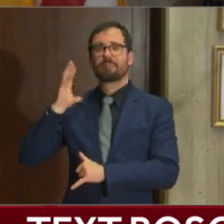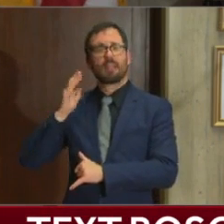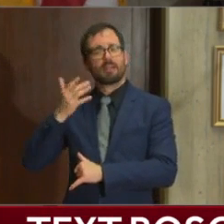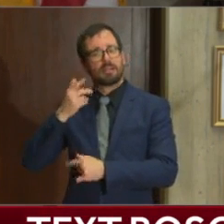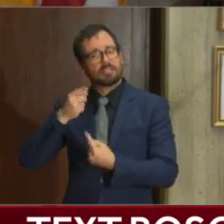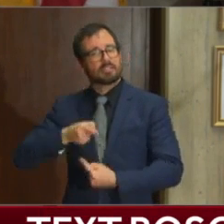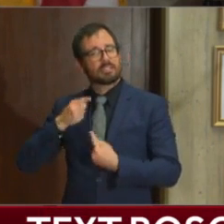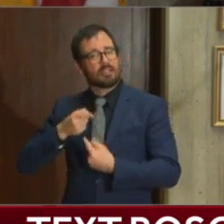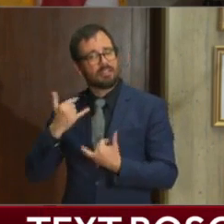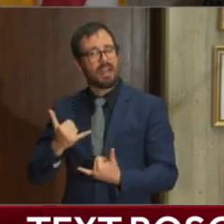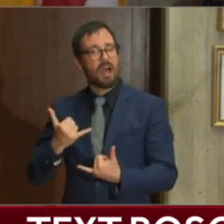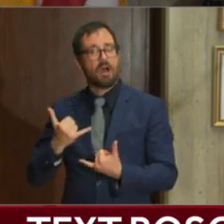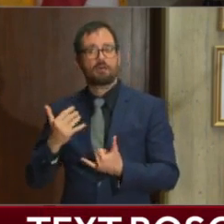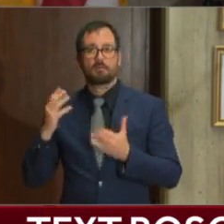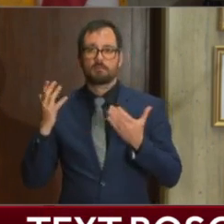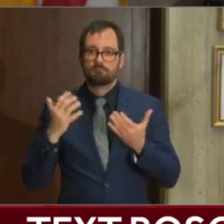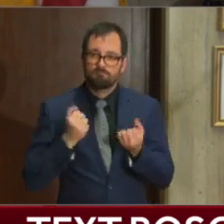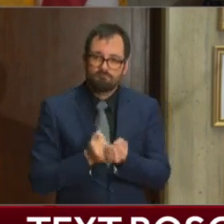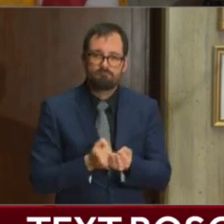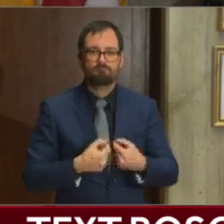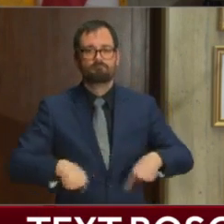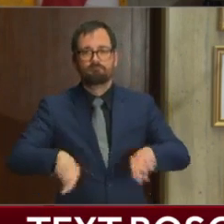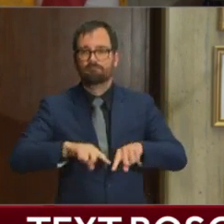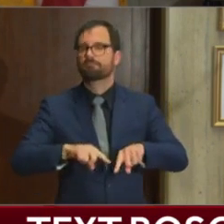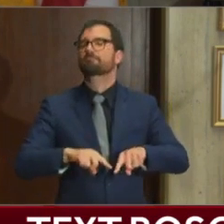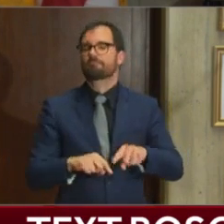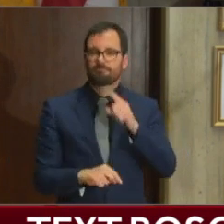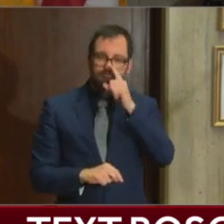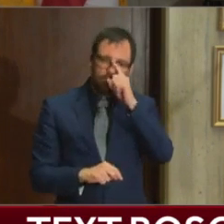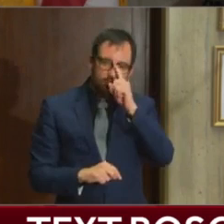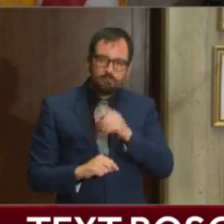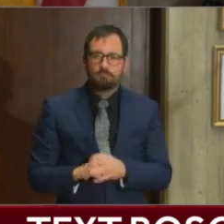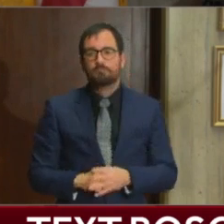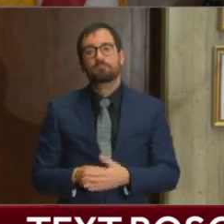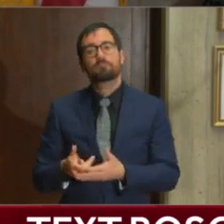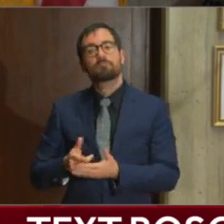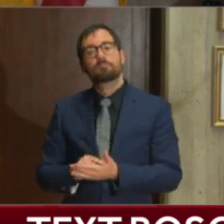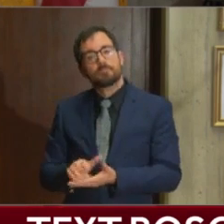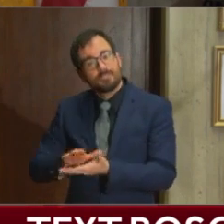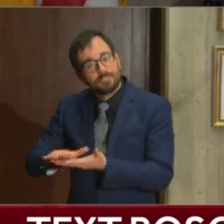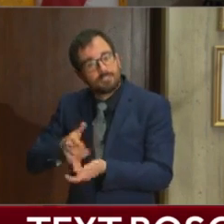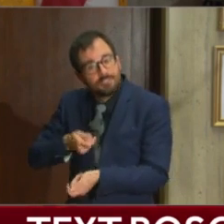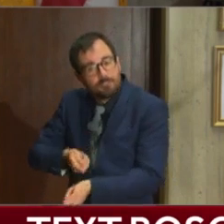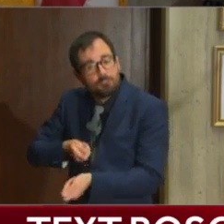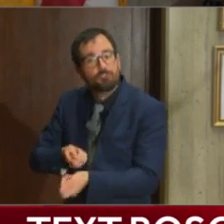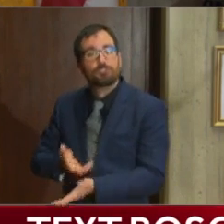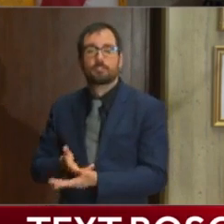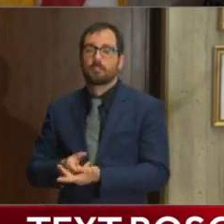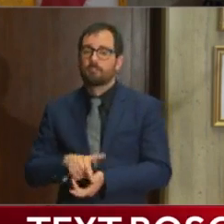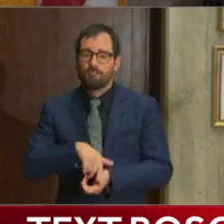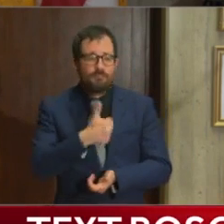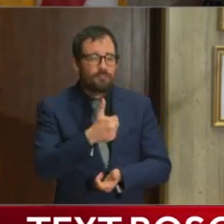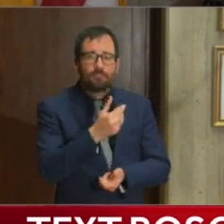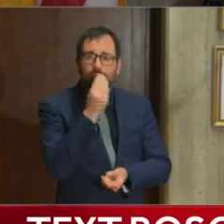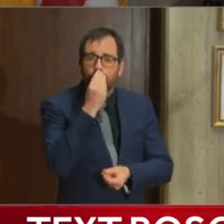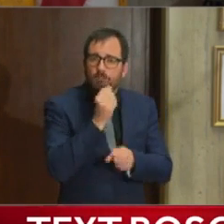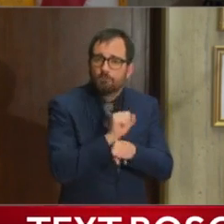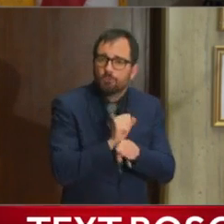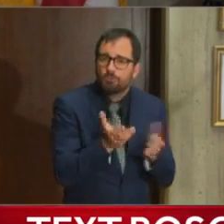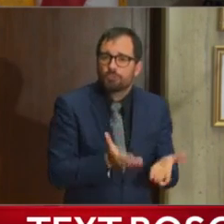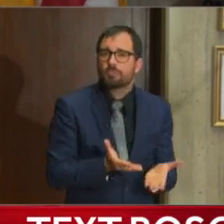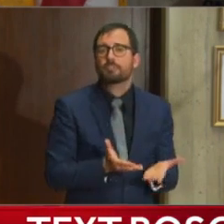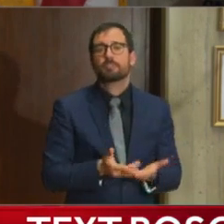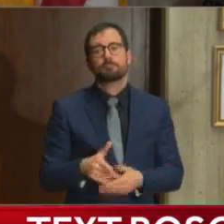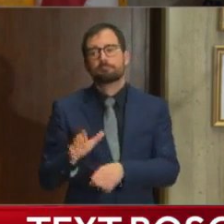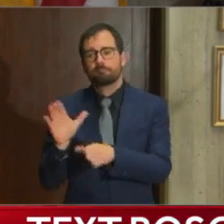We are custodians, park workers, grocery store clerks, small business owners, people suddenly on the front lines of a crisis,